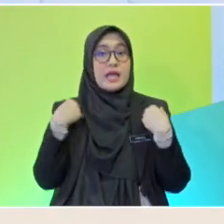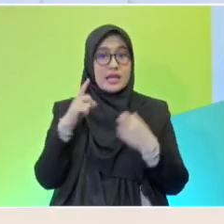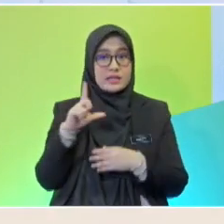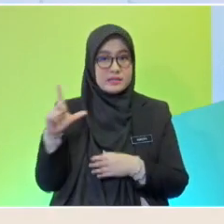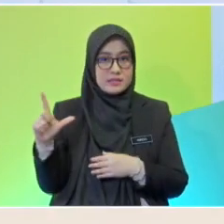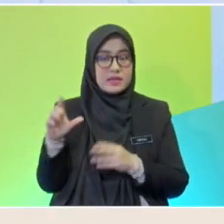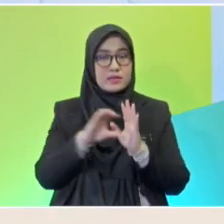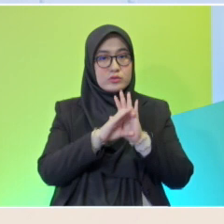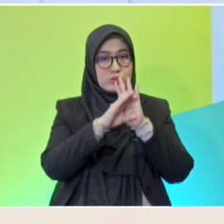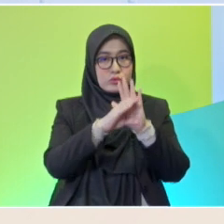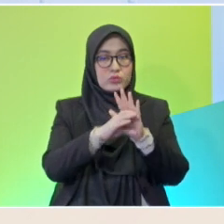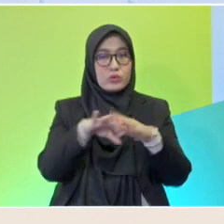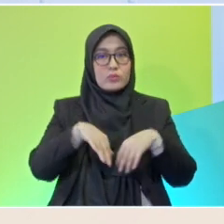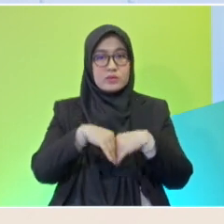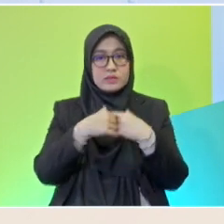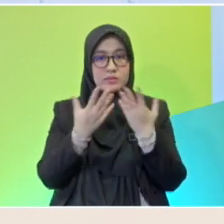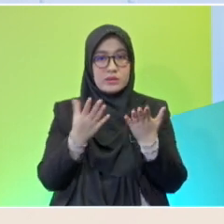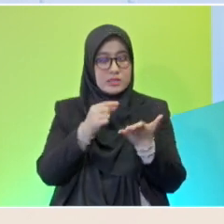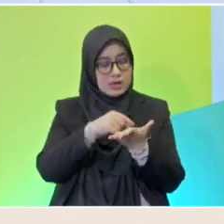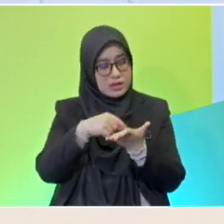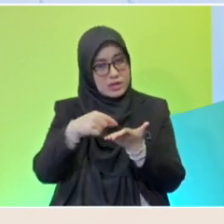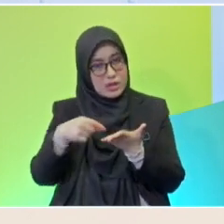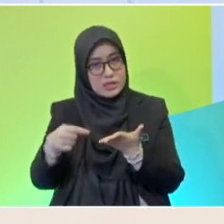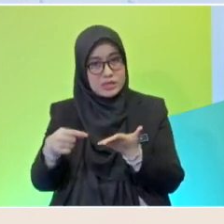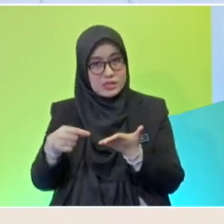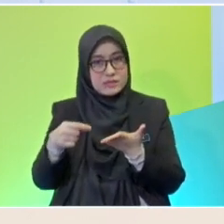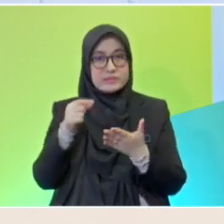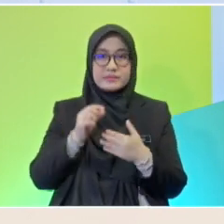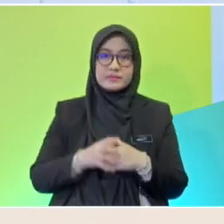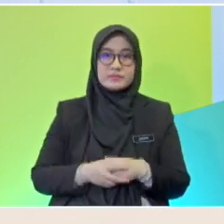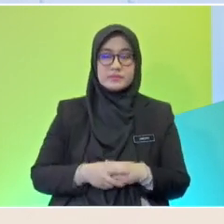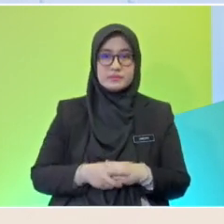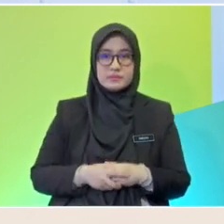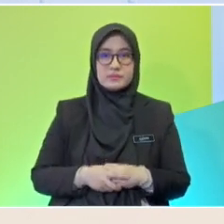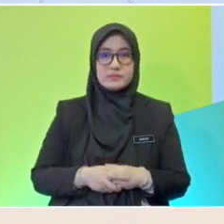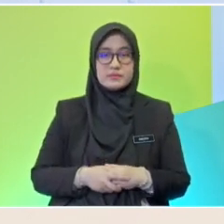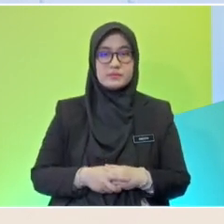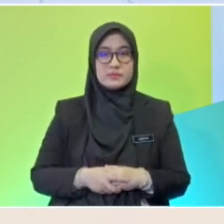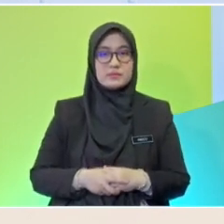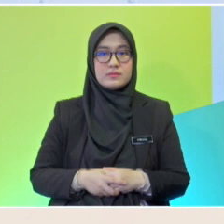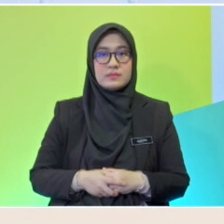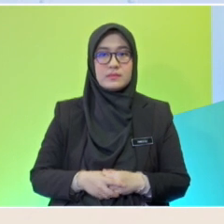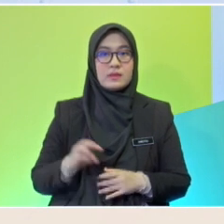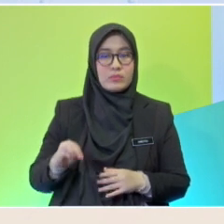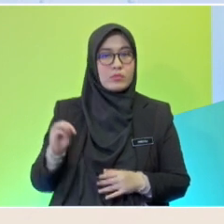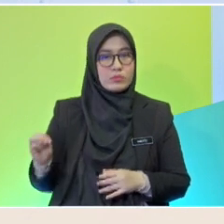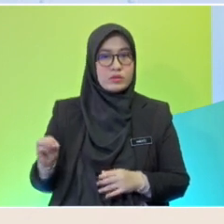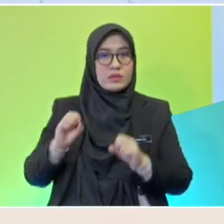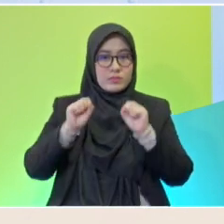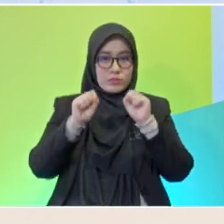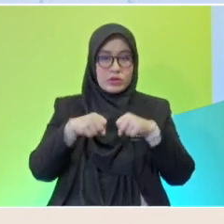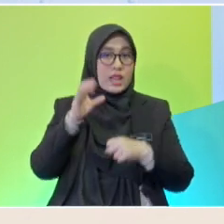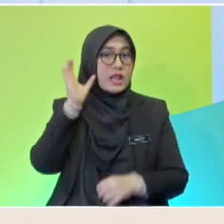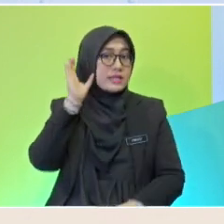how we could carry out a written response. It's a multiple choice questions, but here pupils will have to be able to